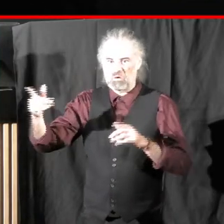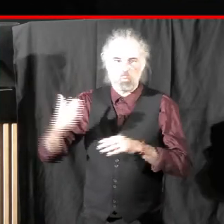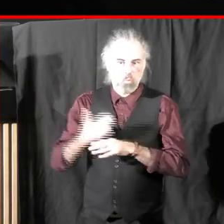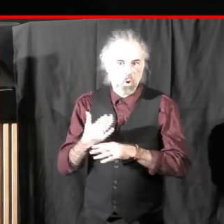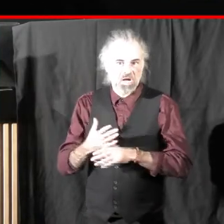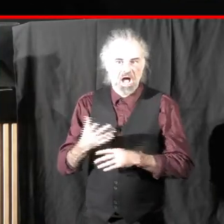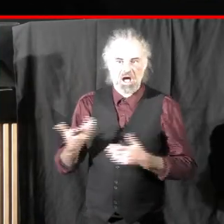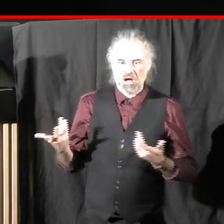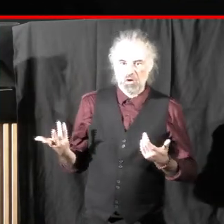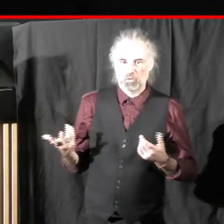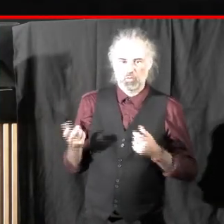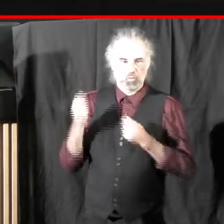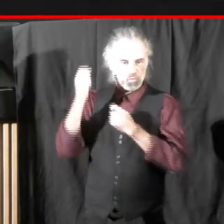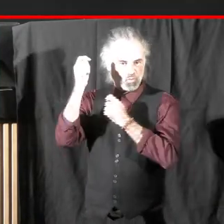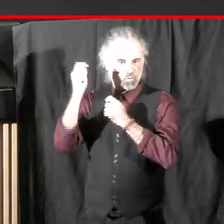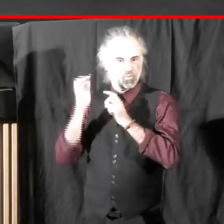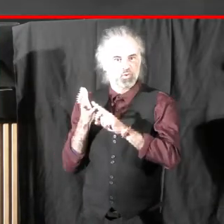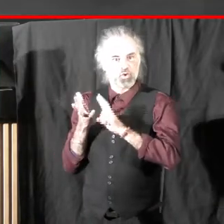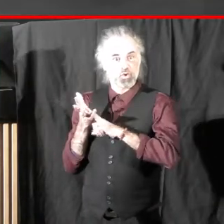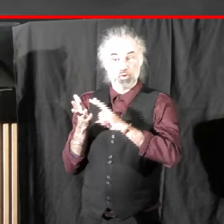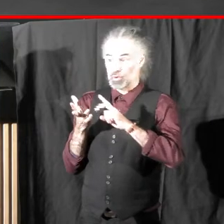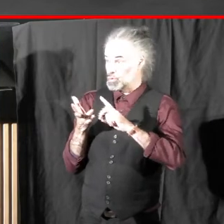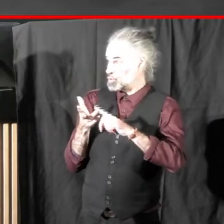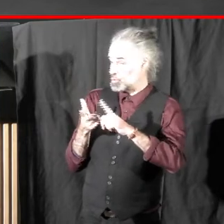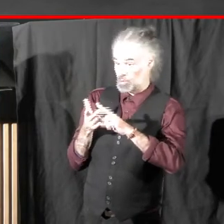union person. Yes.